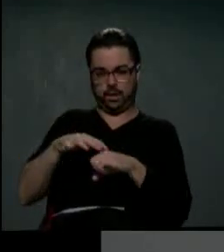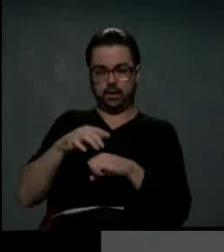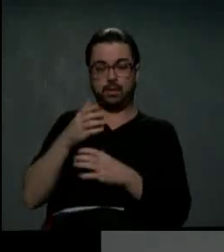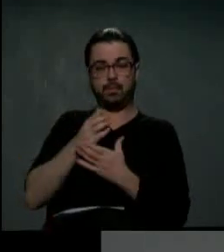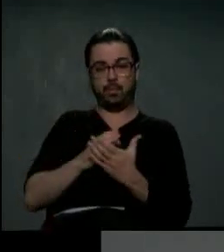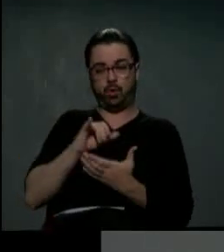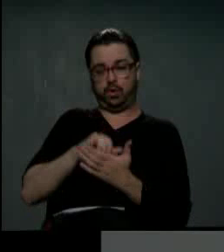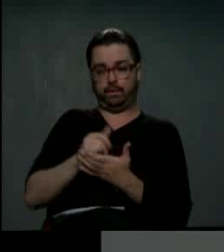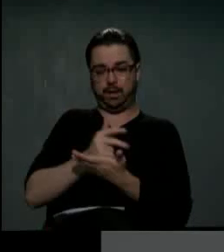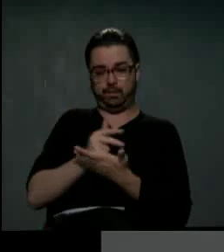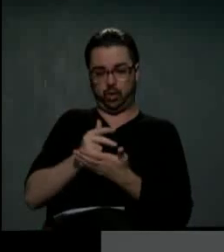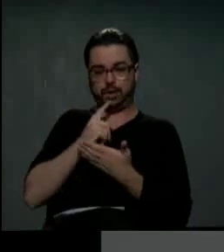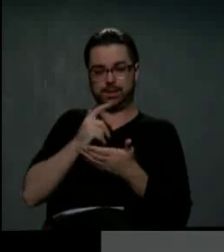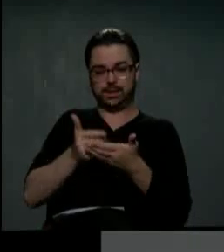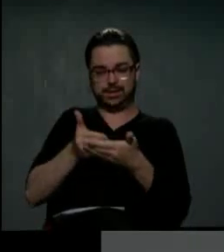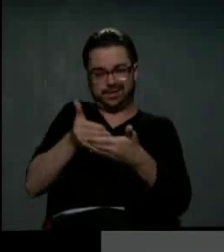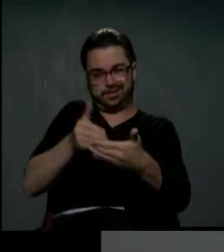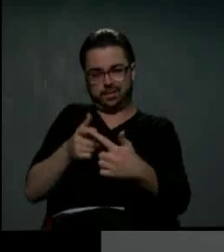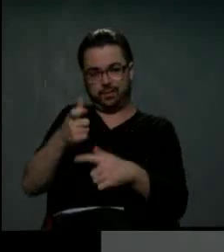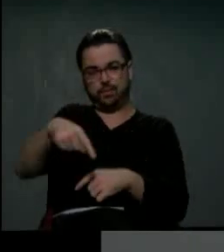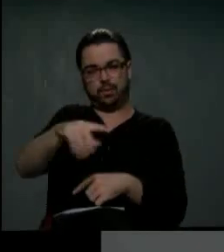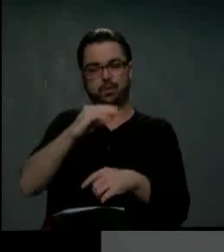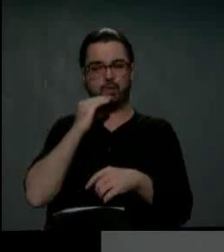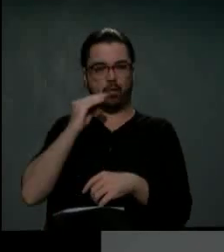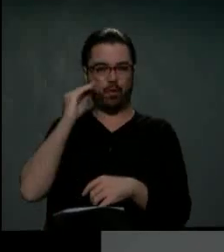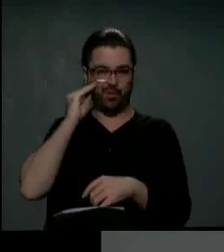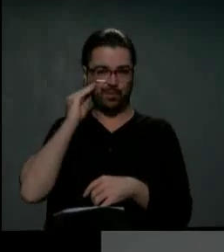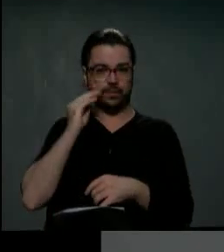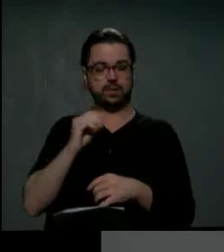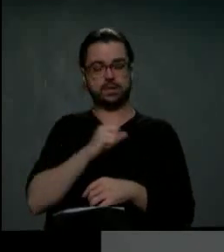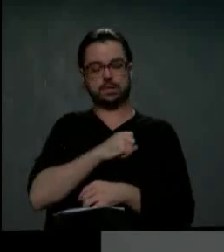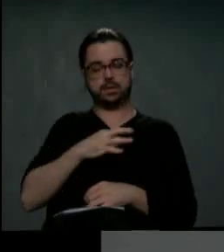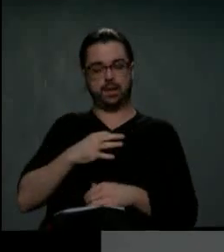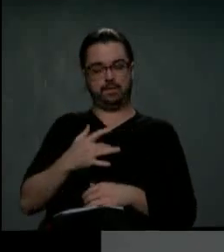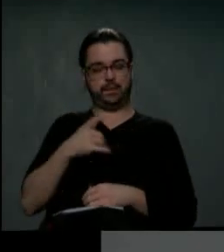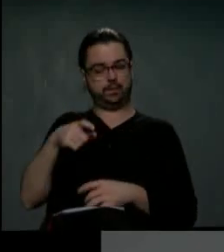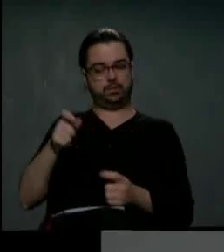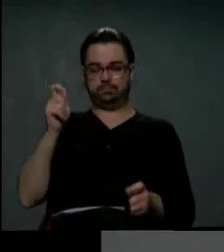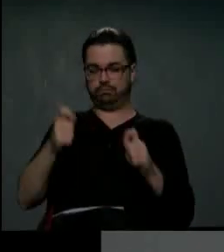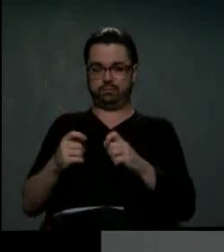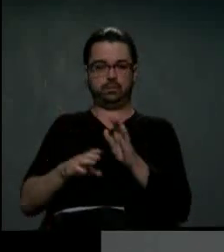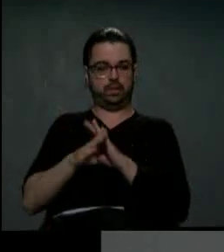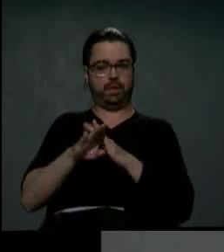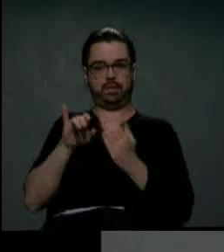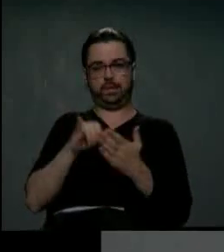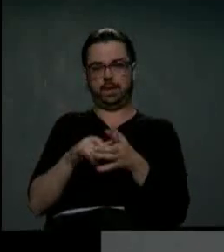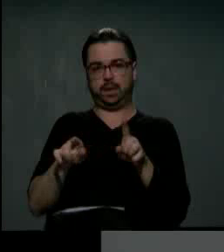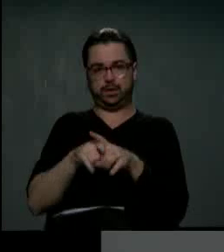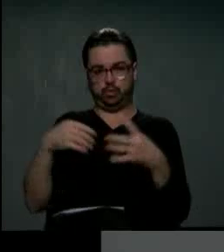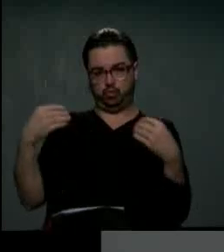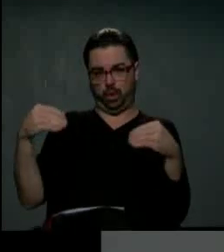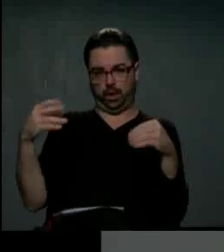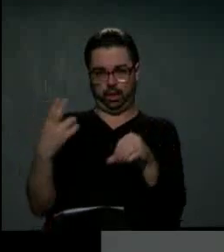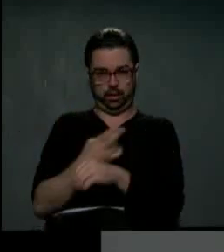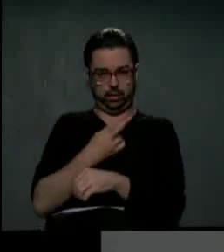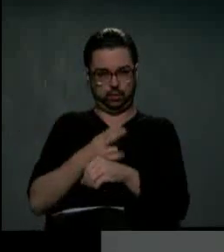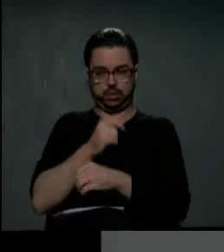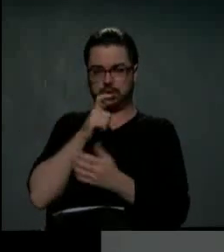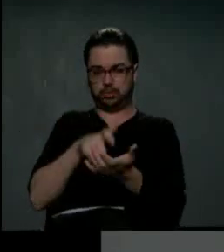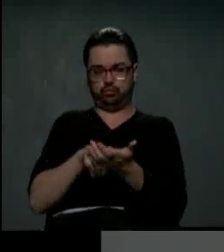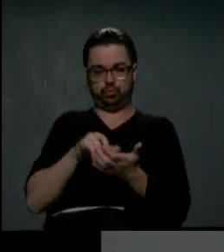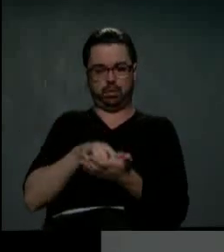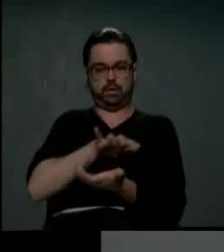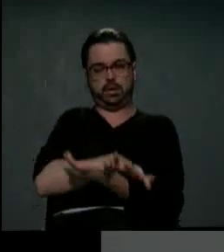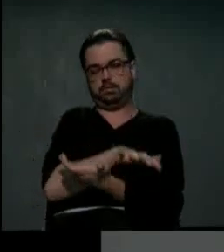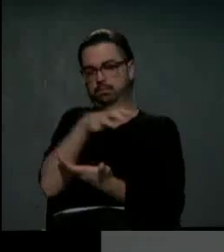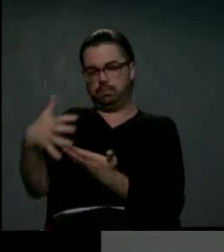located adjacent to the homes. Staff feels the site should be redeveloped to some type of retail use, which would not require the amount of parking